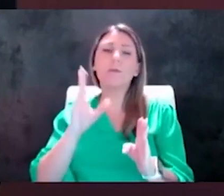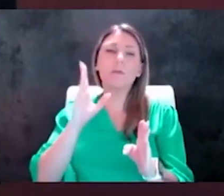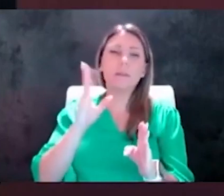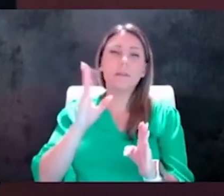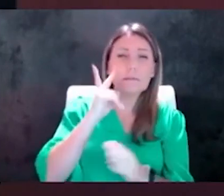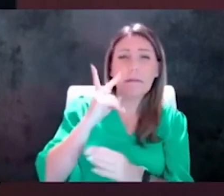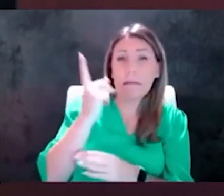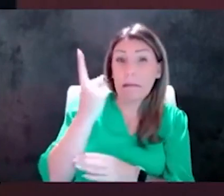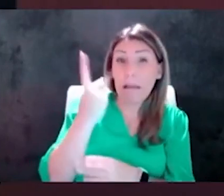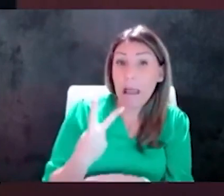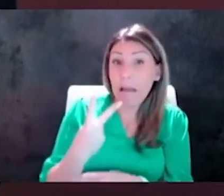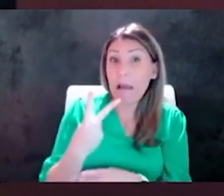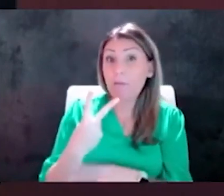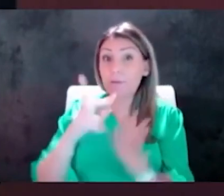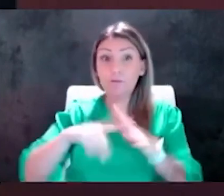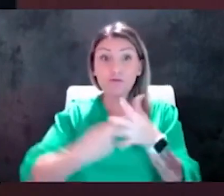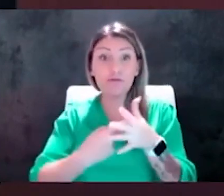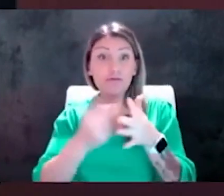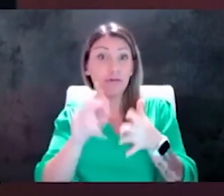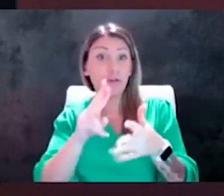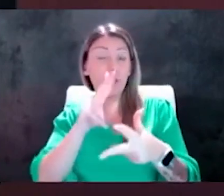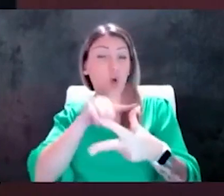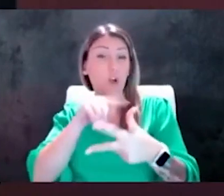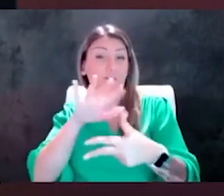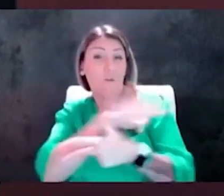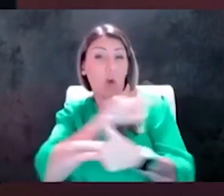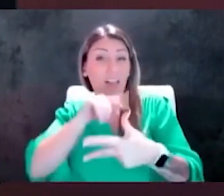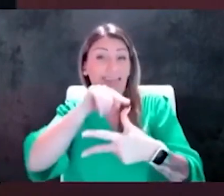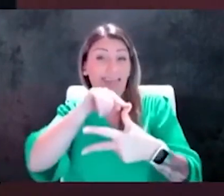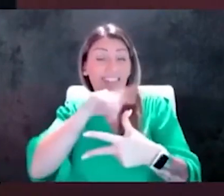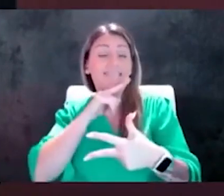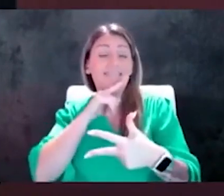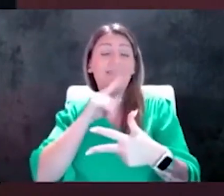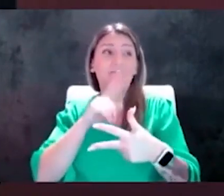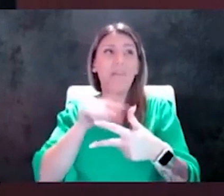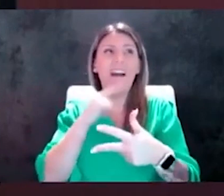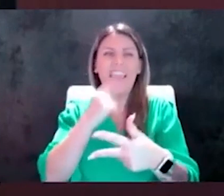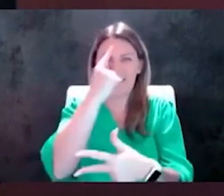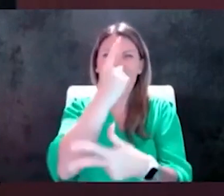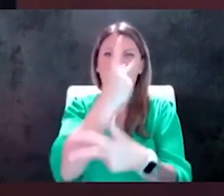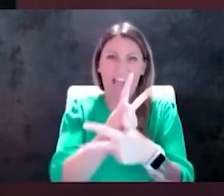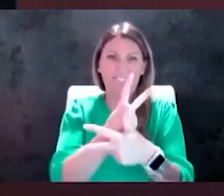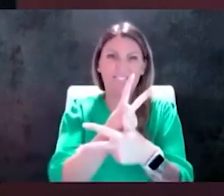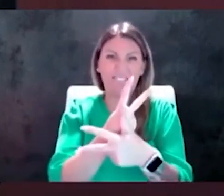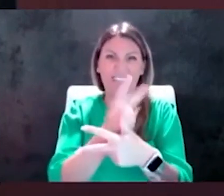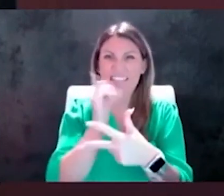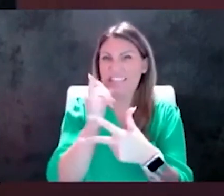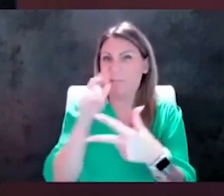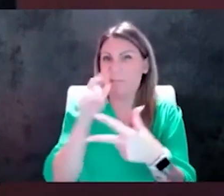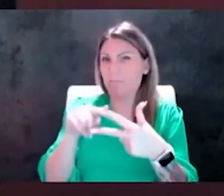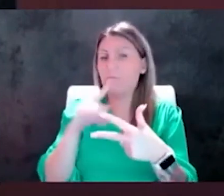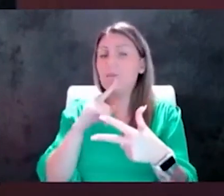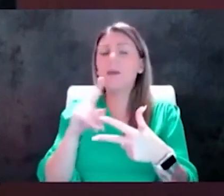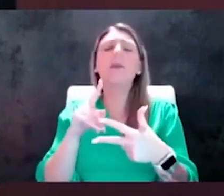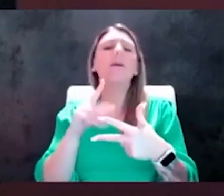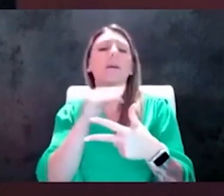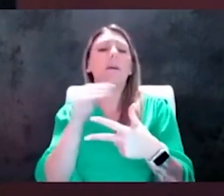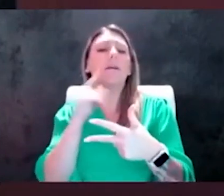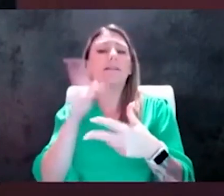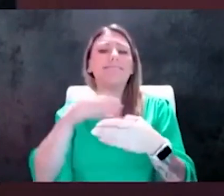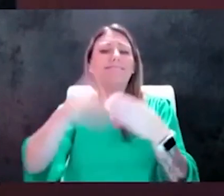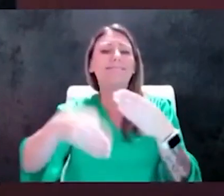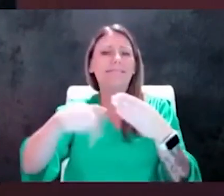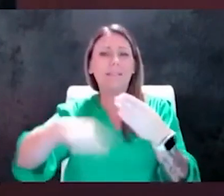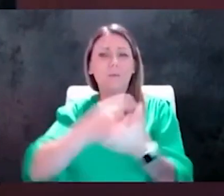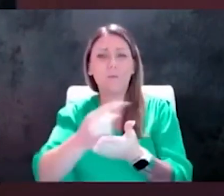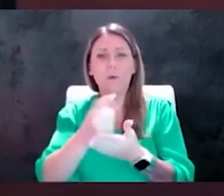one or the full dose with Moderna. I think it's going to be half dose, but we won't know that until we get the final data. And again, we'll know that by the end of this week or early next week.